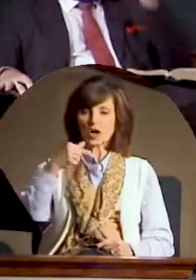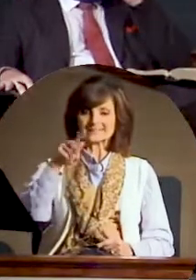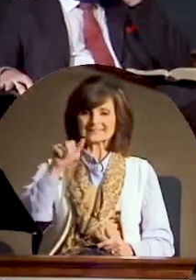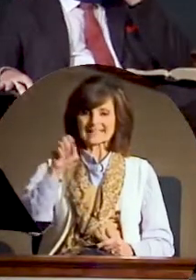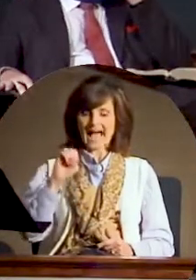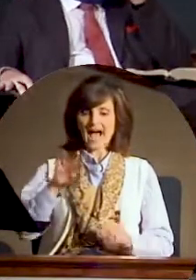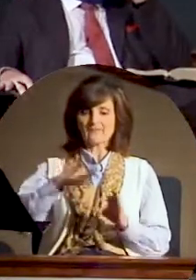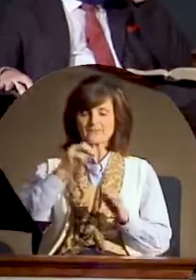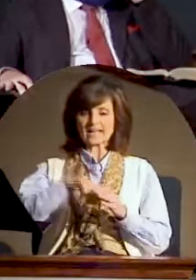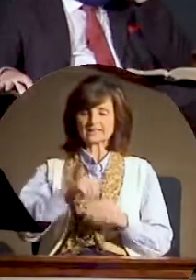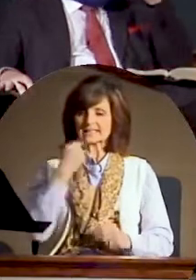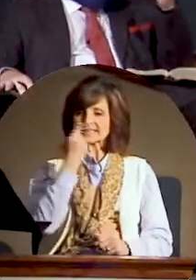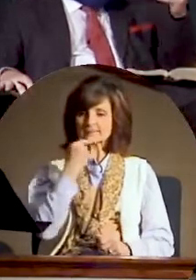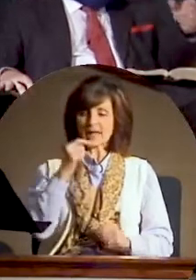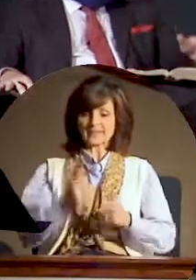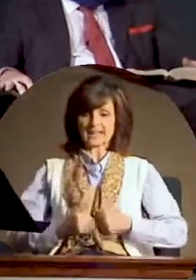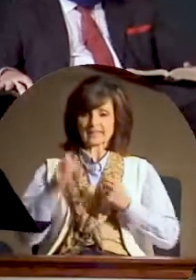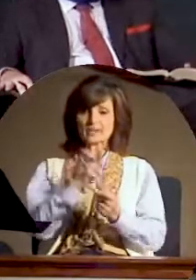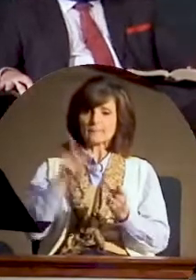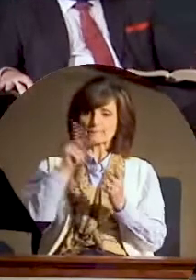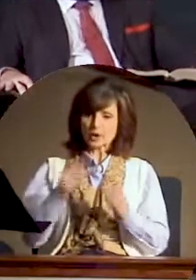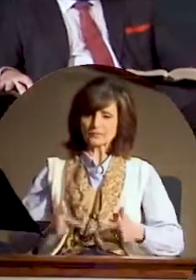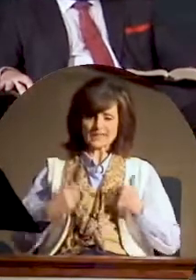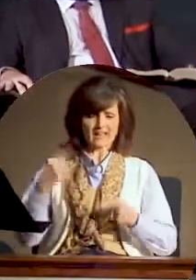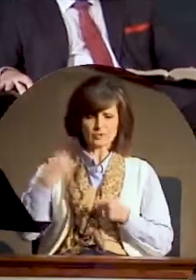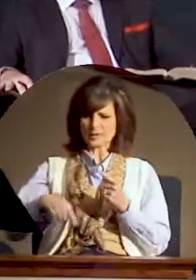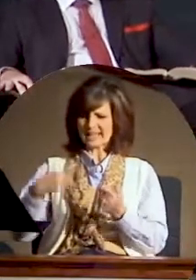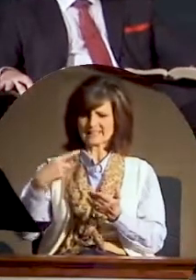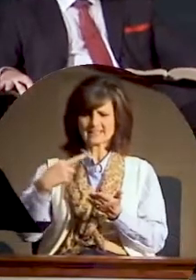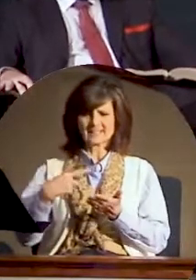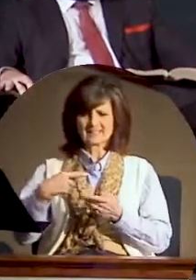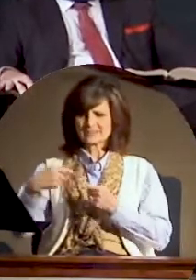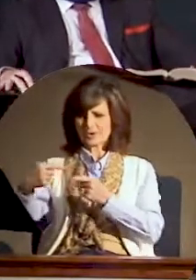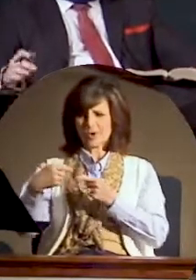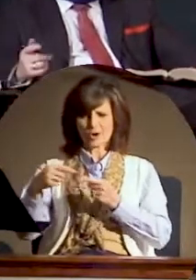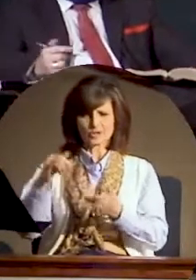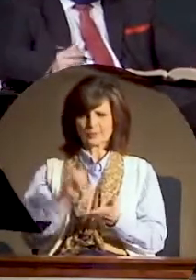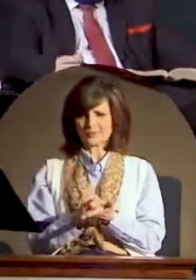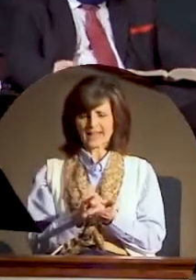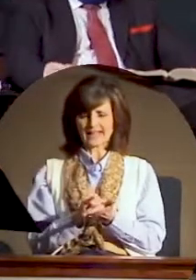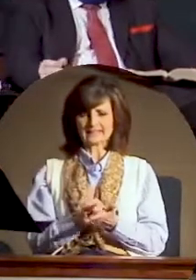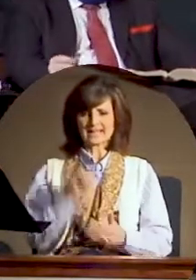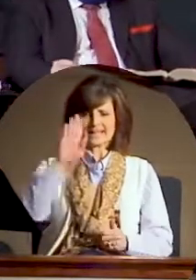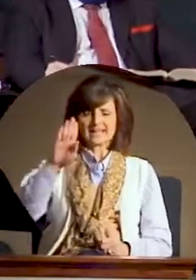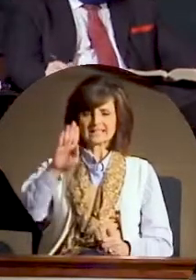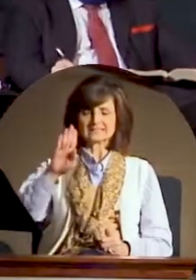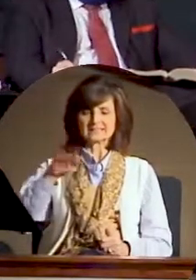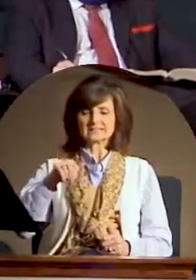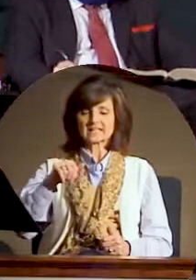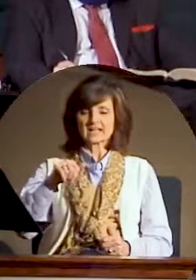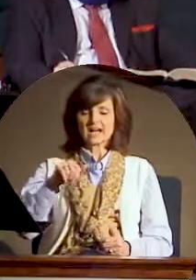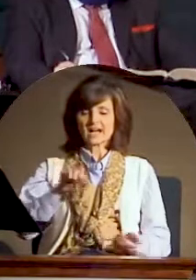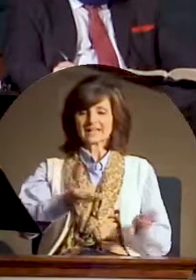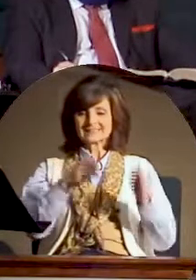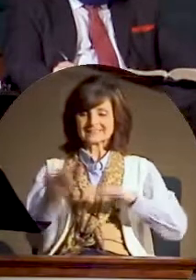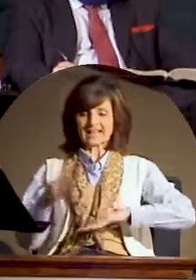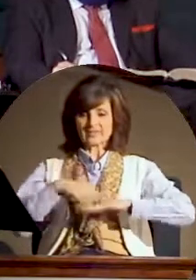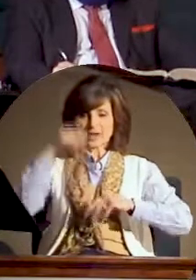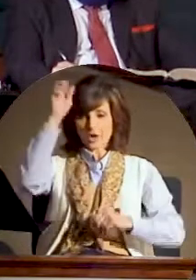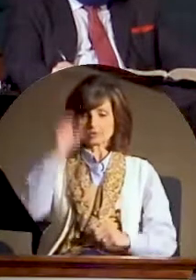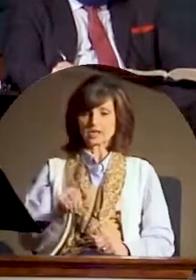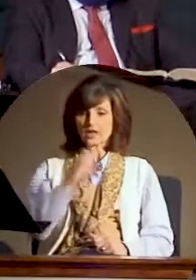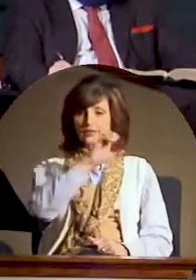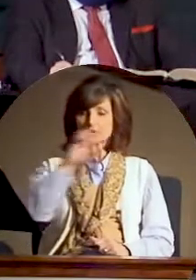lived a virtuous, a perfect life. That's not up for debate, friend. His vicarious death on Calvary. Jesus became